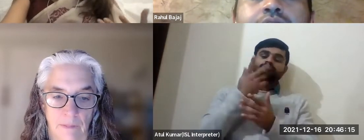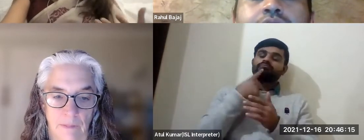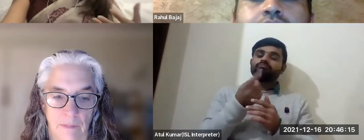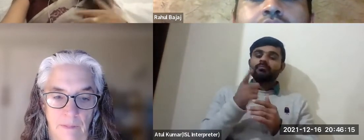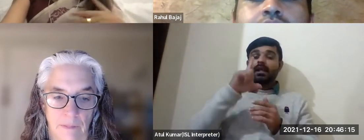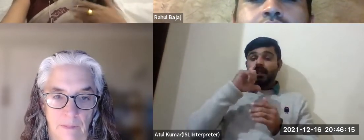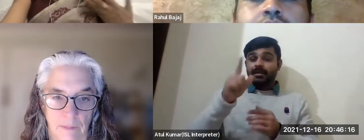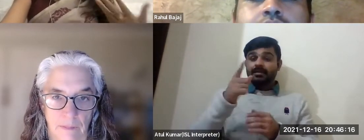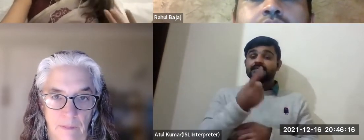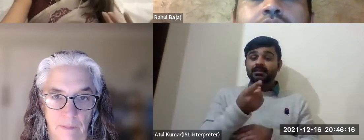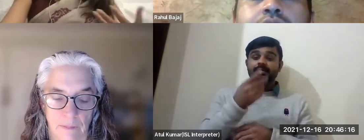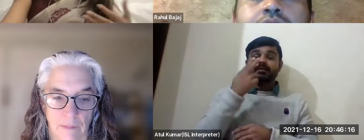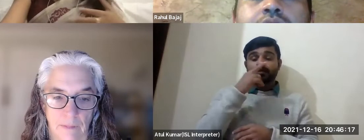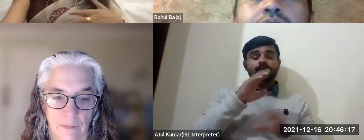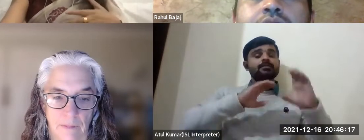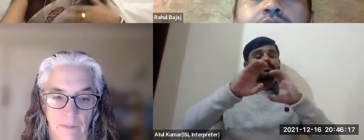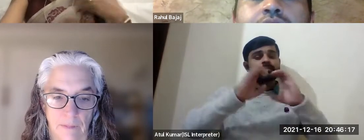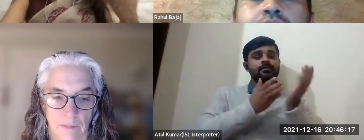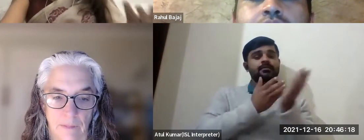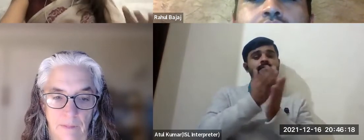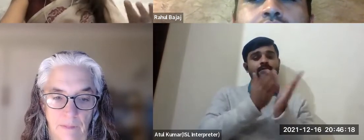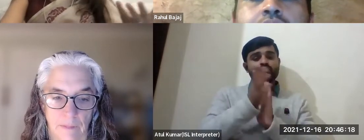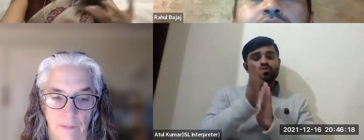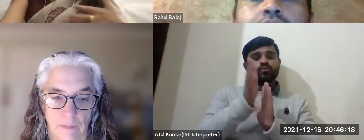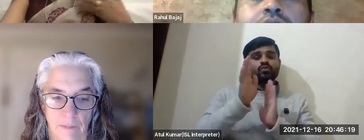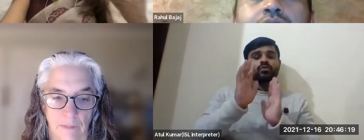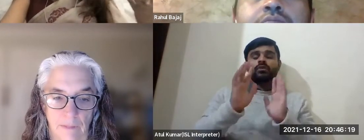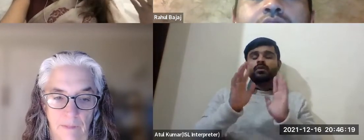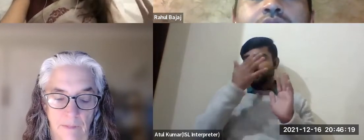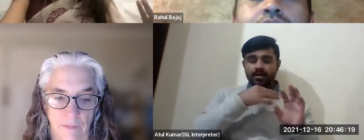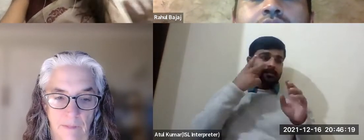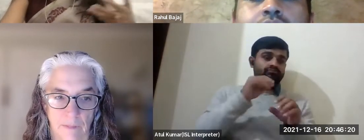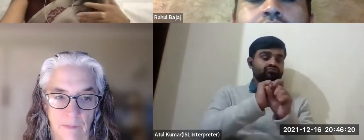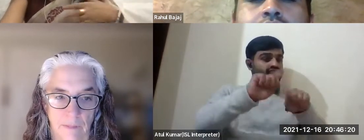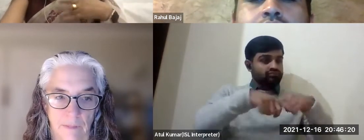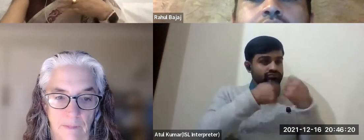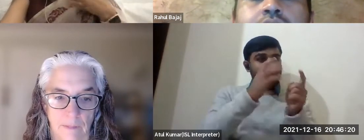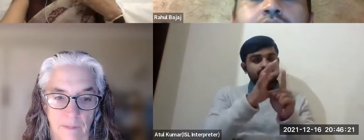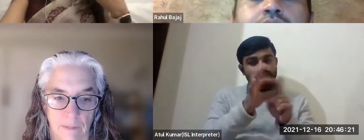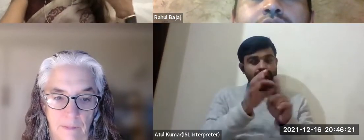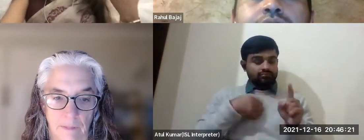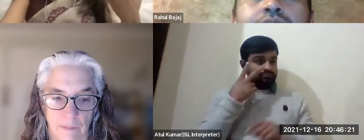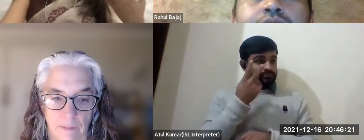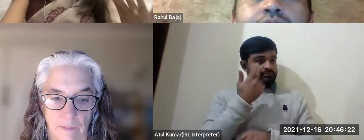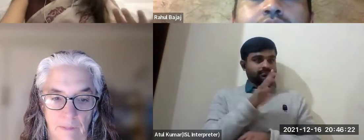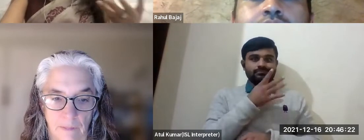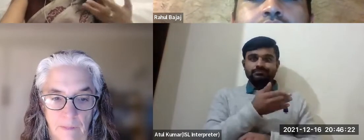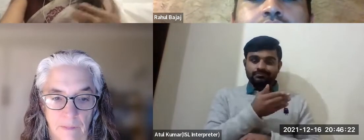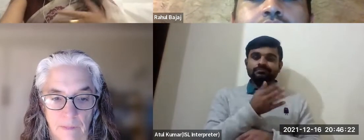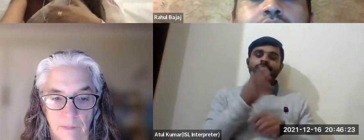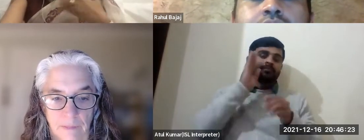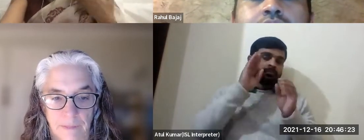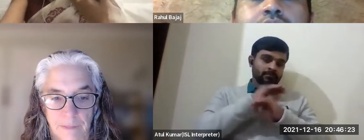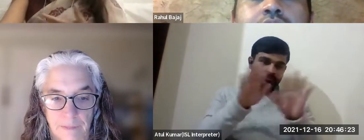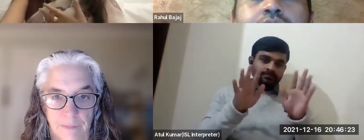Lainey said, in a nice communicative way. Hey, it's so amazing to see the work that your team is doing. Oh, I saw this,